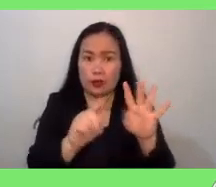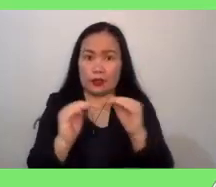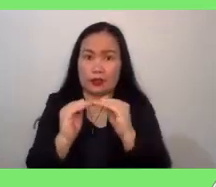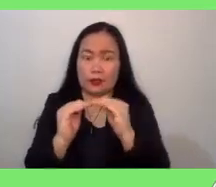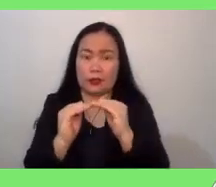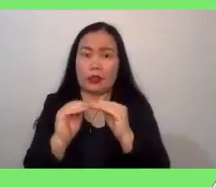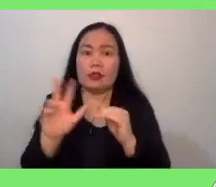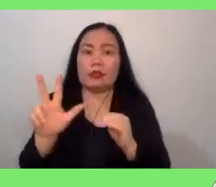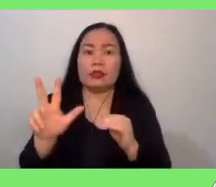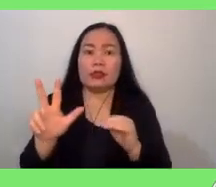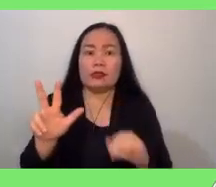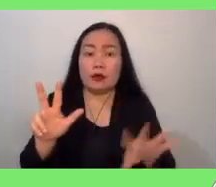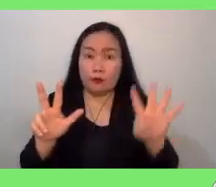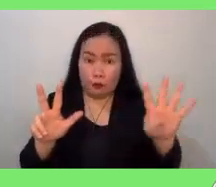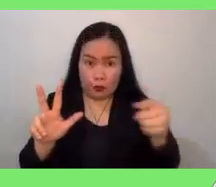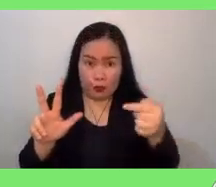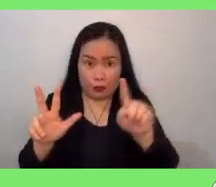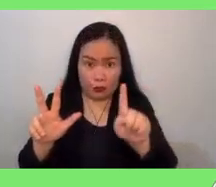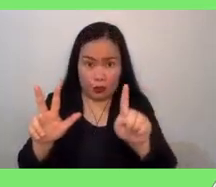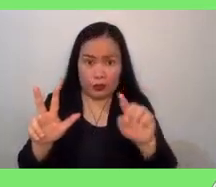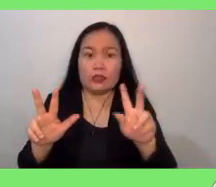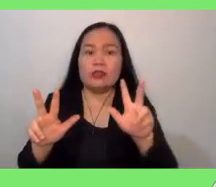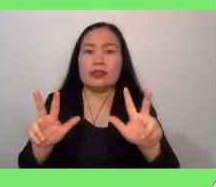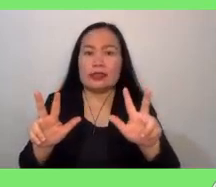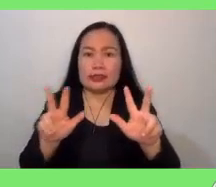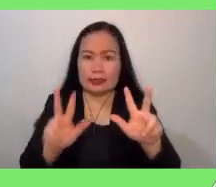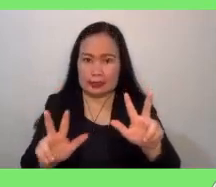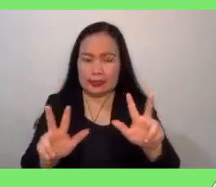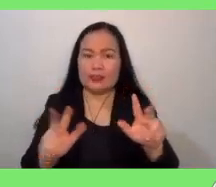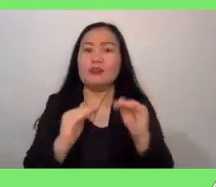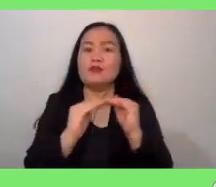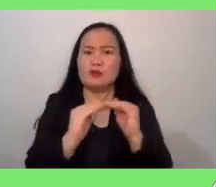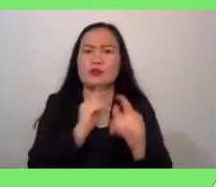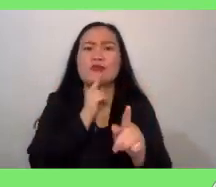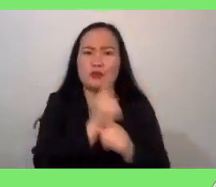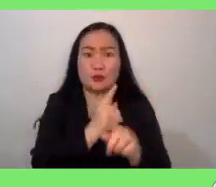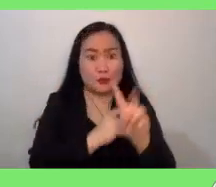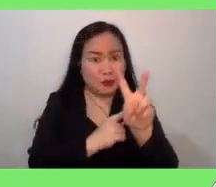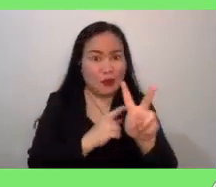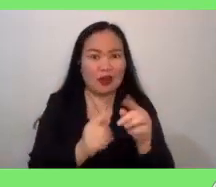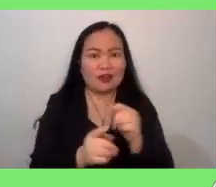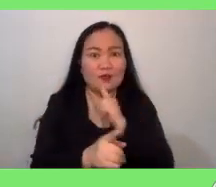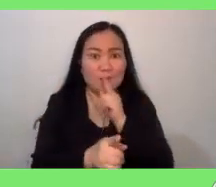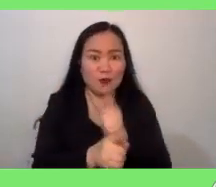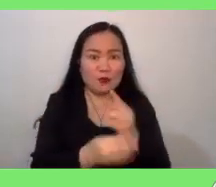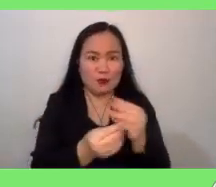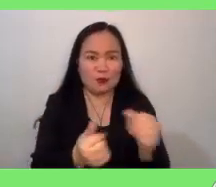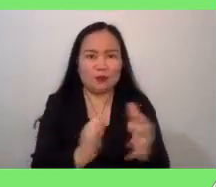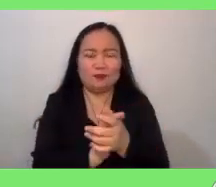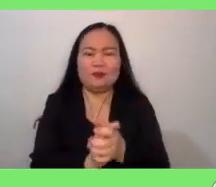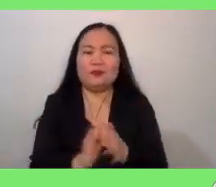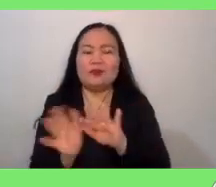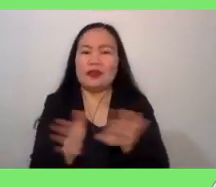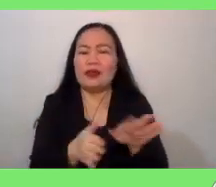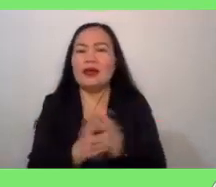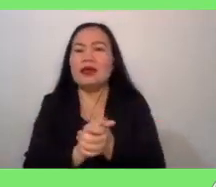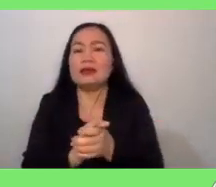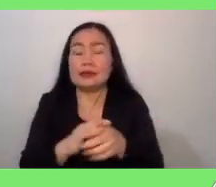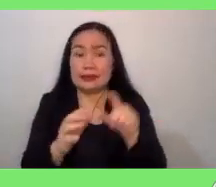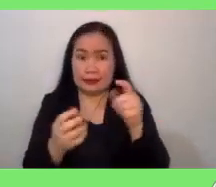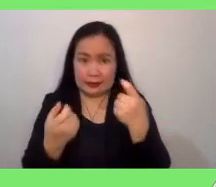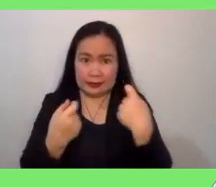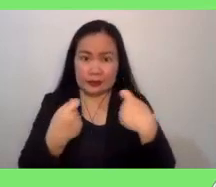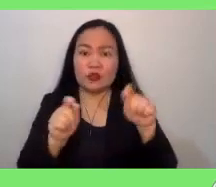positive 4 pa rin. So, 4 minus 1, that is also 3. So, this is also true. Okay, now let's try 3.